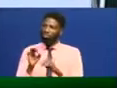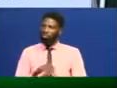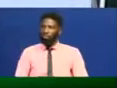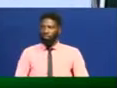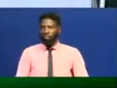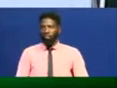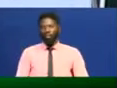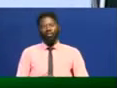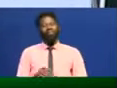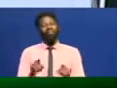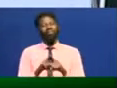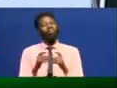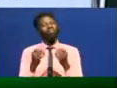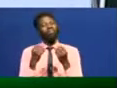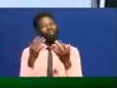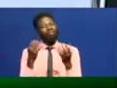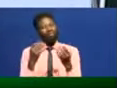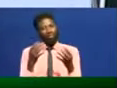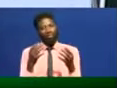many other cases.